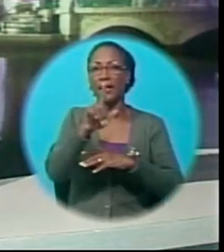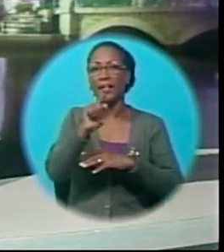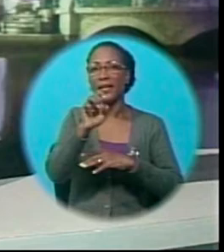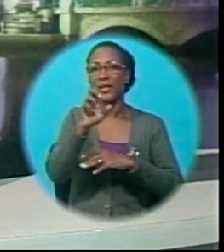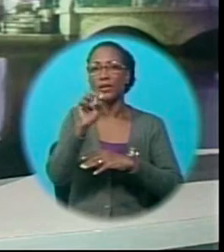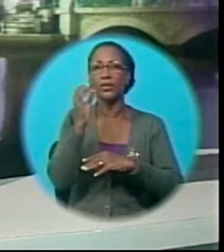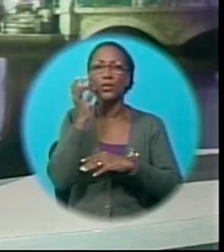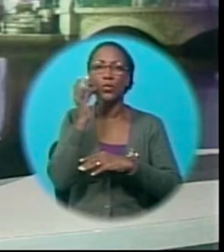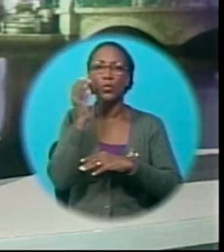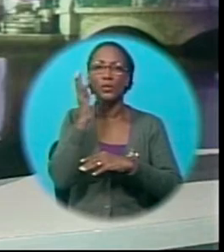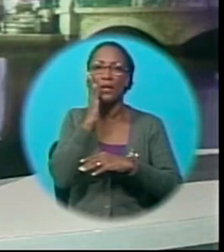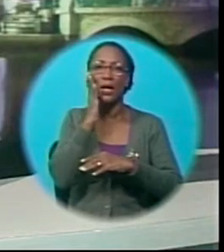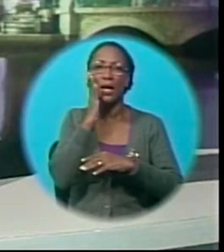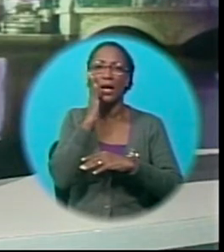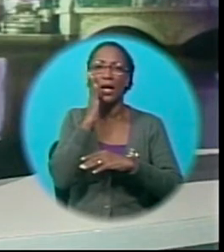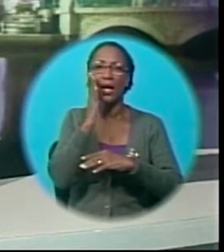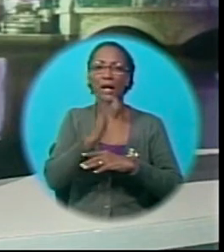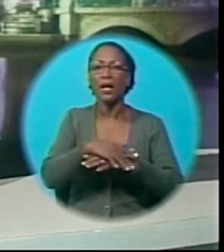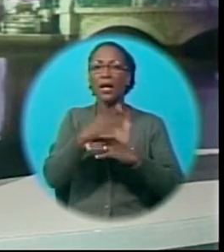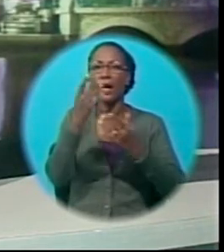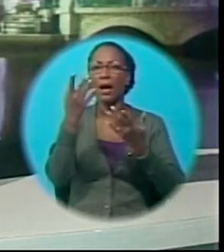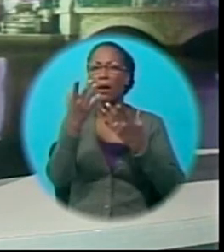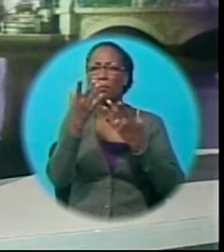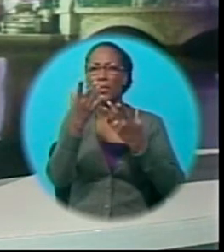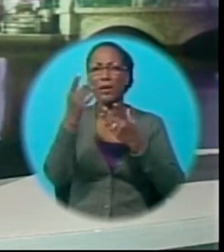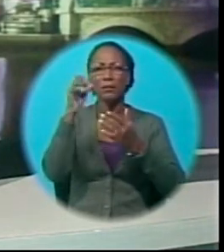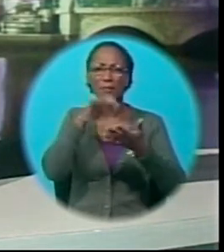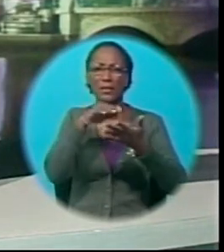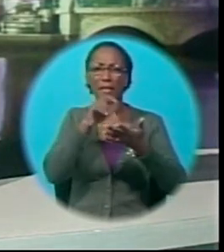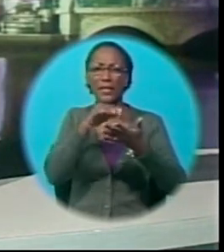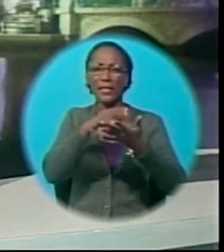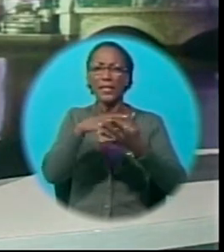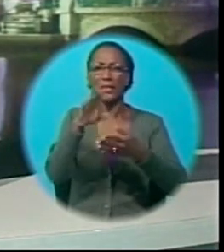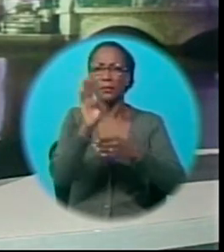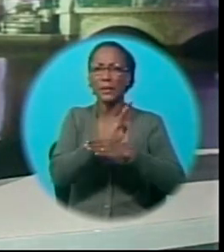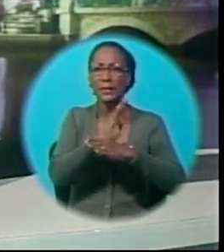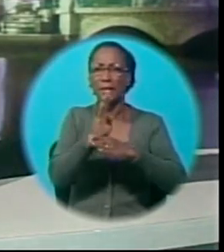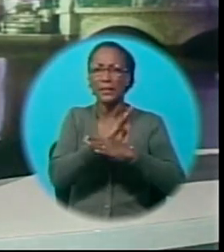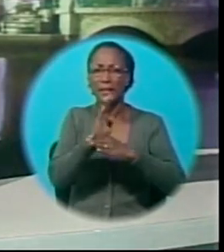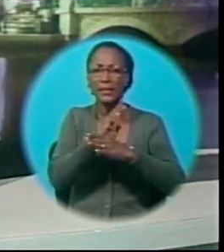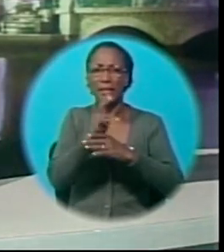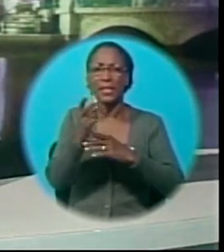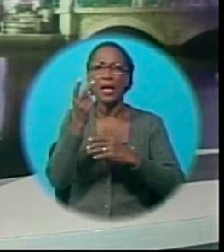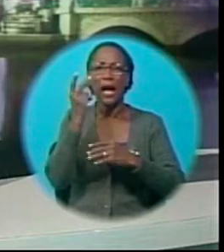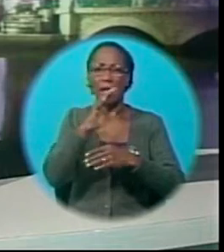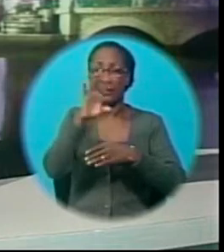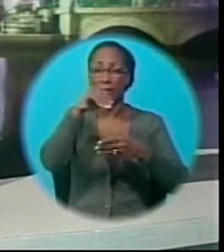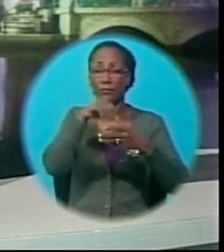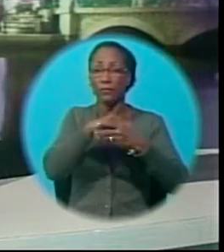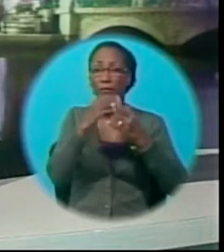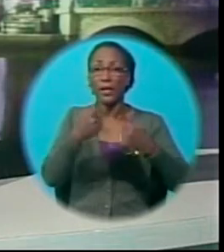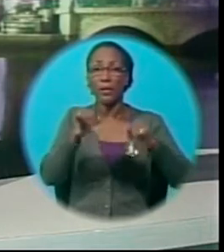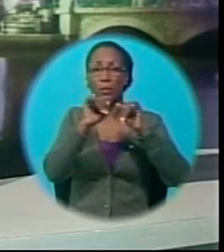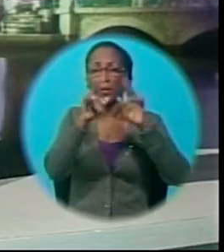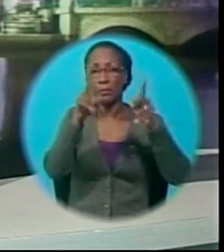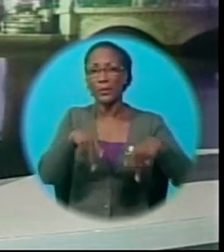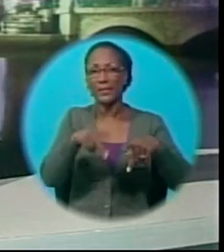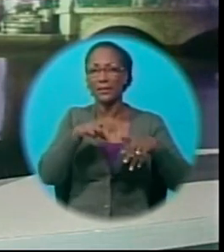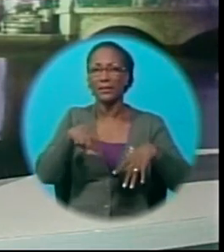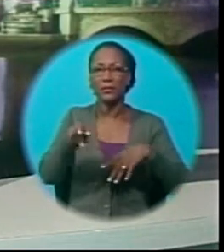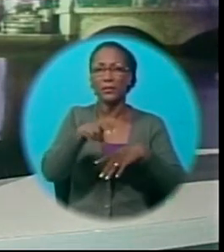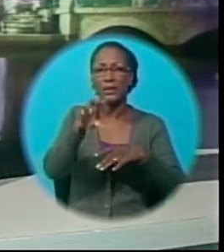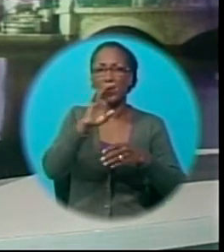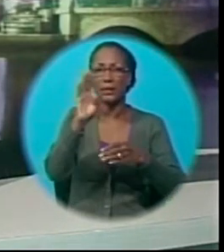Barbados Hilton. The State of the Industry Conference, as it is being called, involves key stakeholders in the tourism industry from